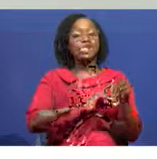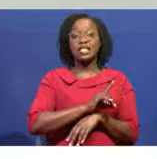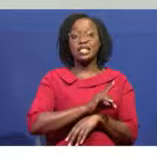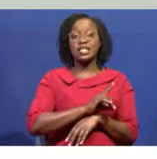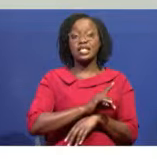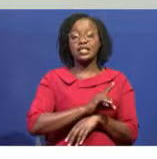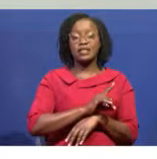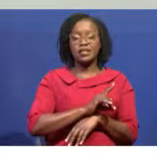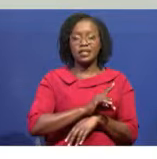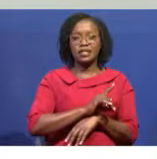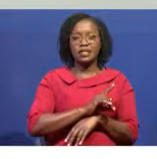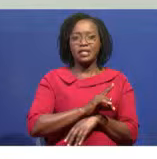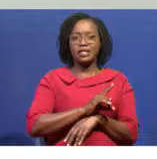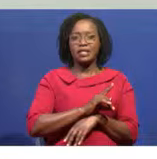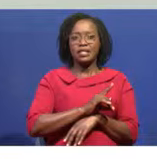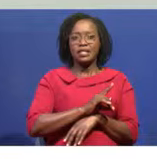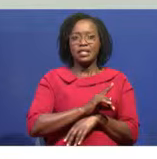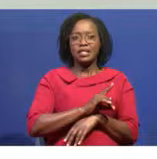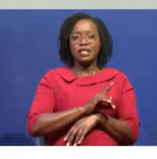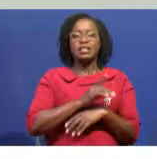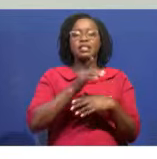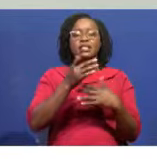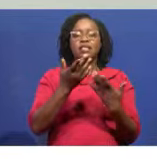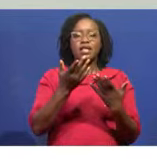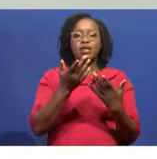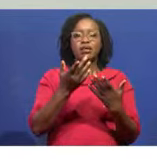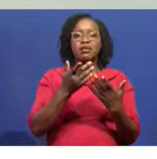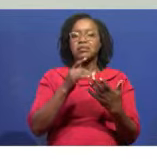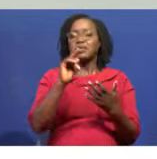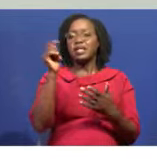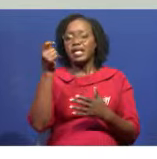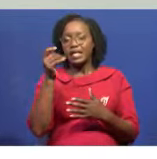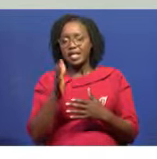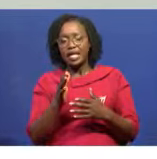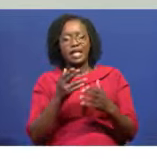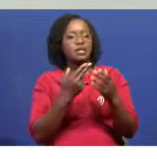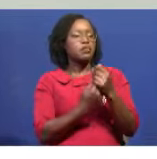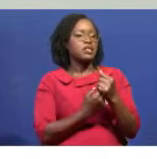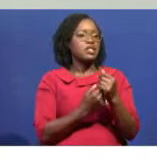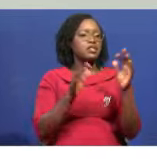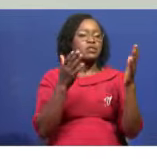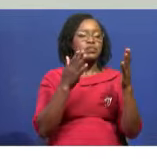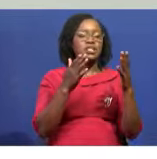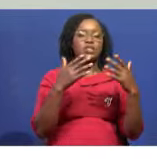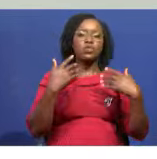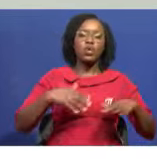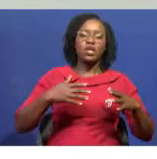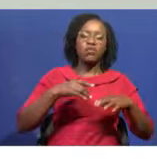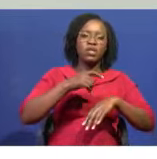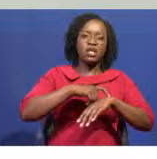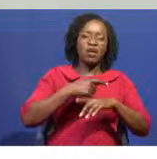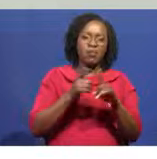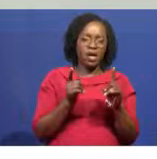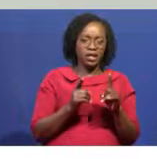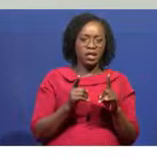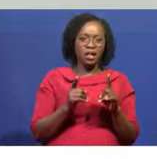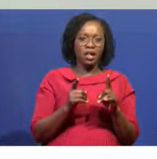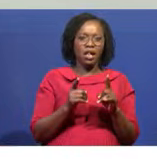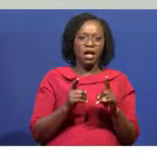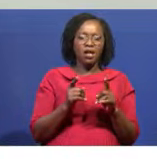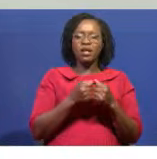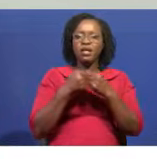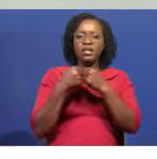which was yesterday, of course, bringing Kenya and other partners to celebrate this monumentous occasion. But in terms of